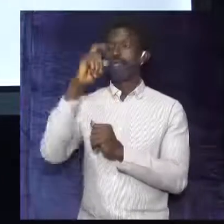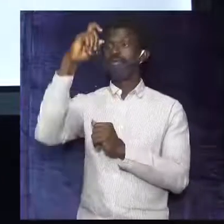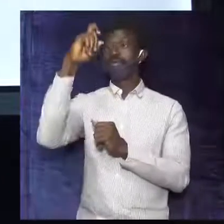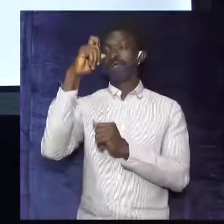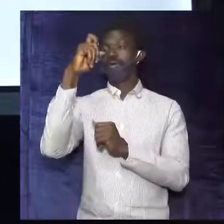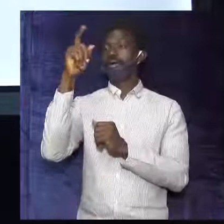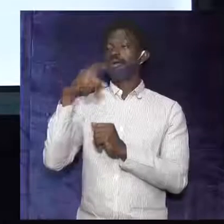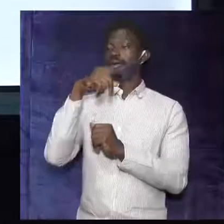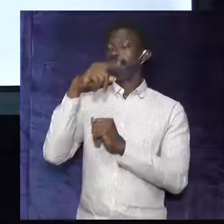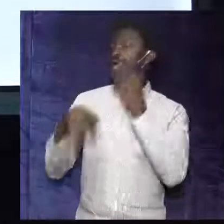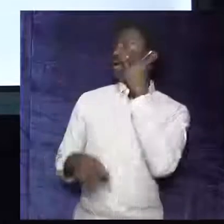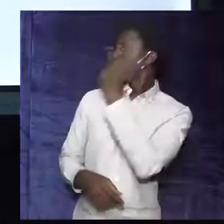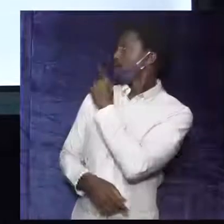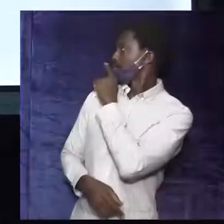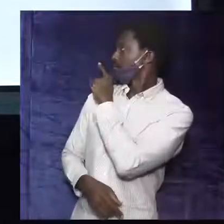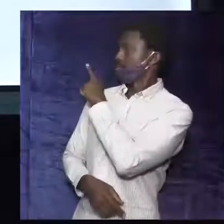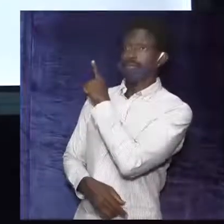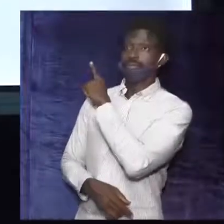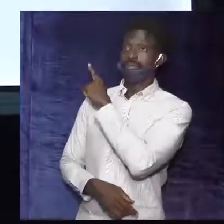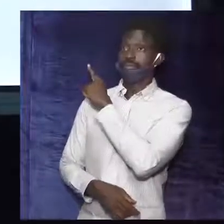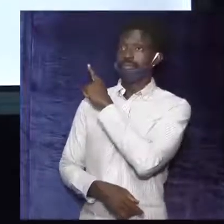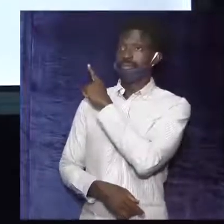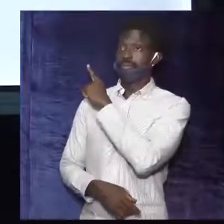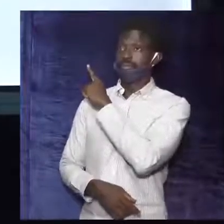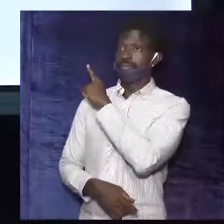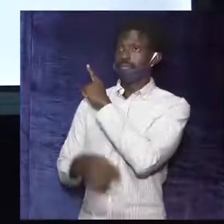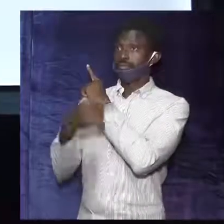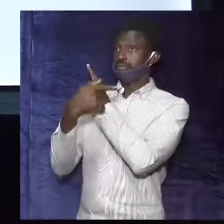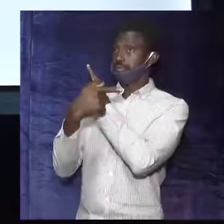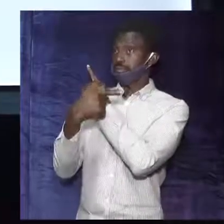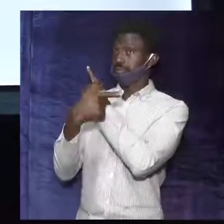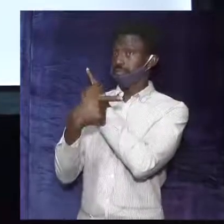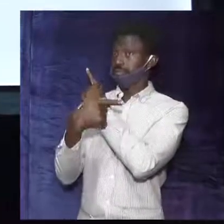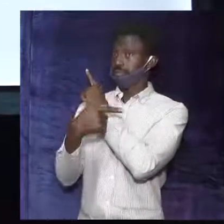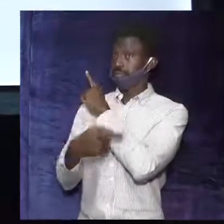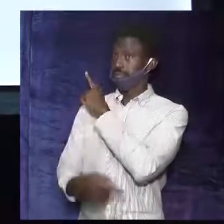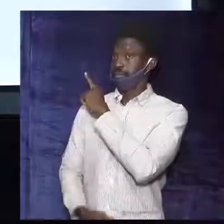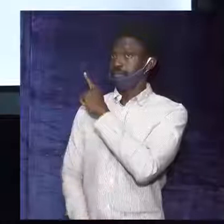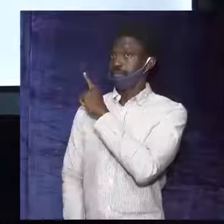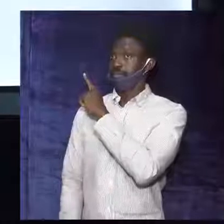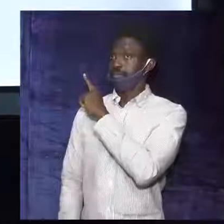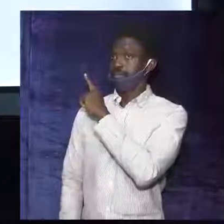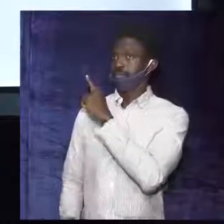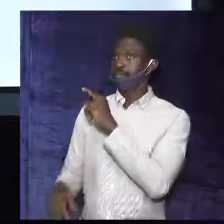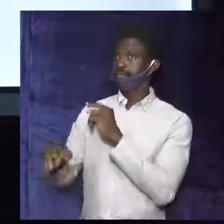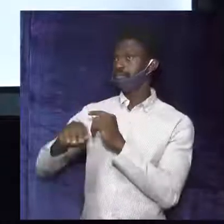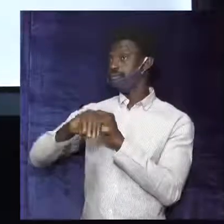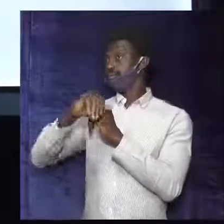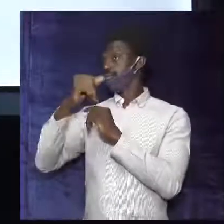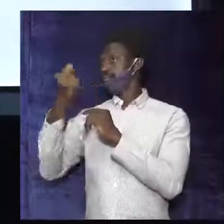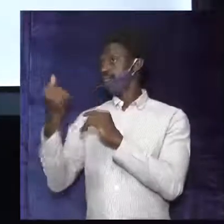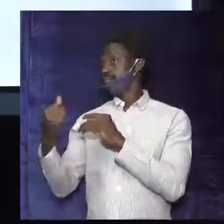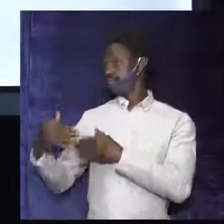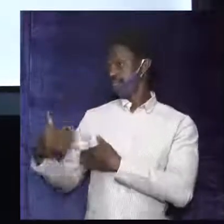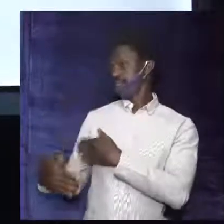So now which angle is vertically opposite to G? Here is G, and the one on the other side will be C, and that's exactly the one